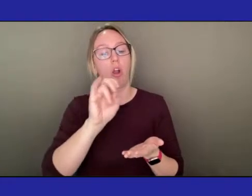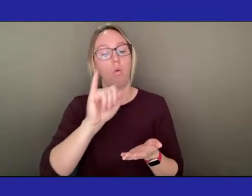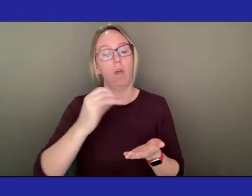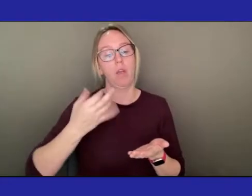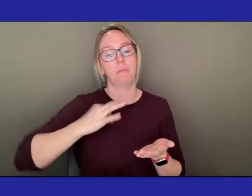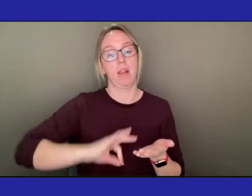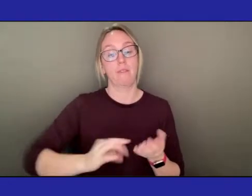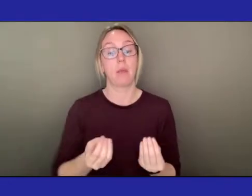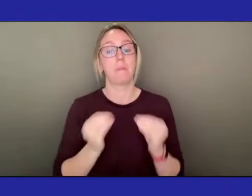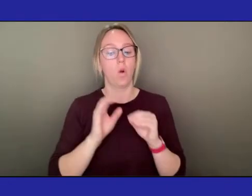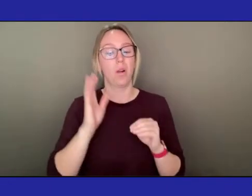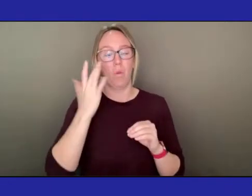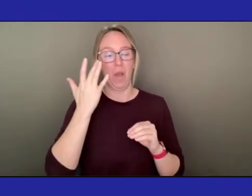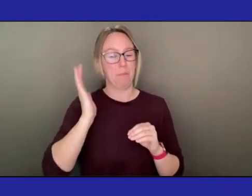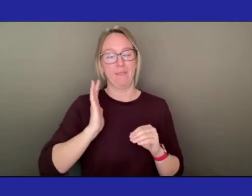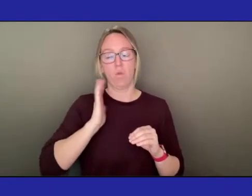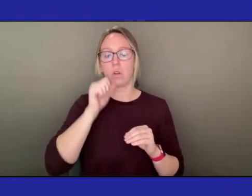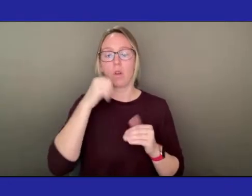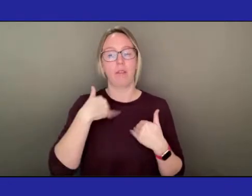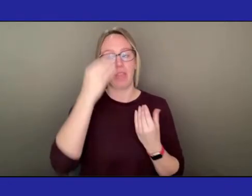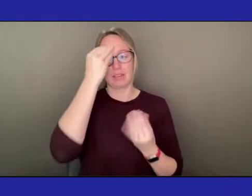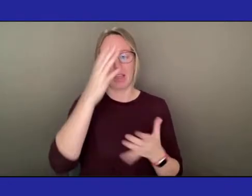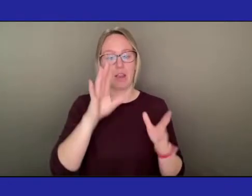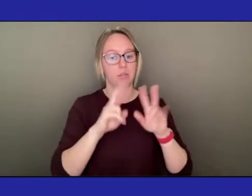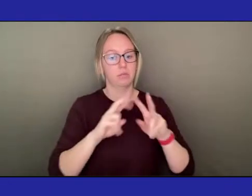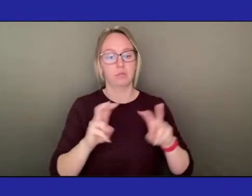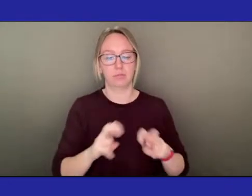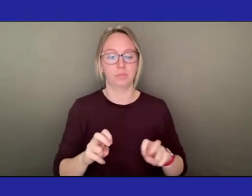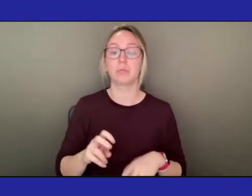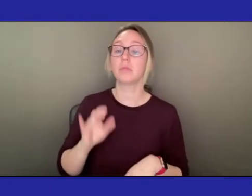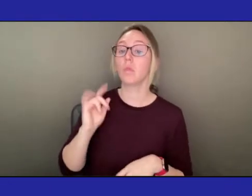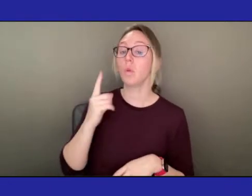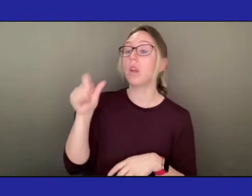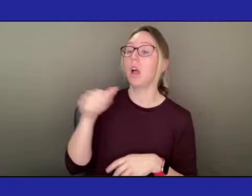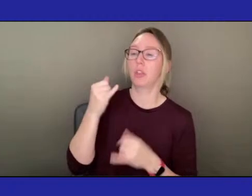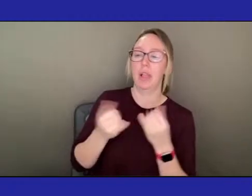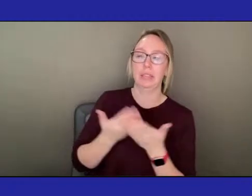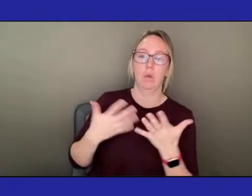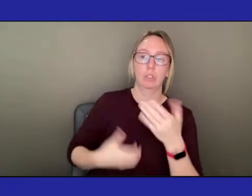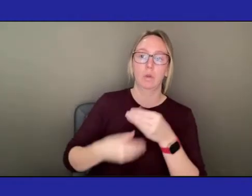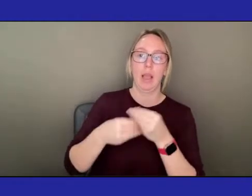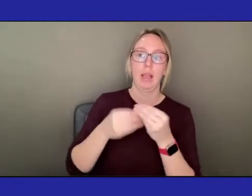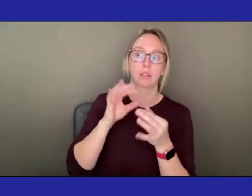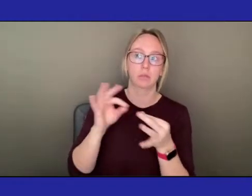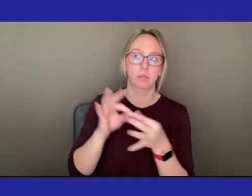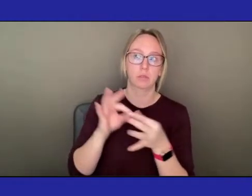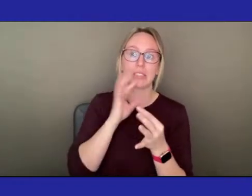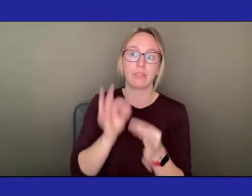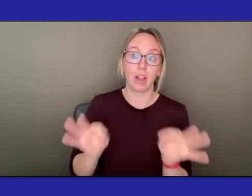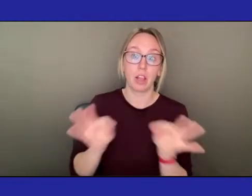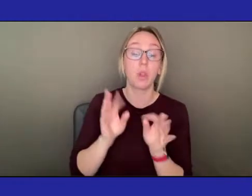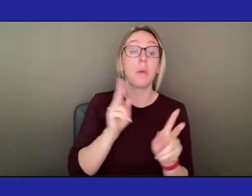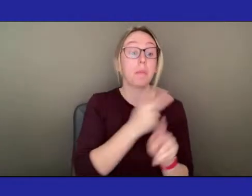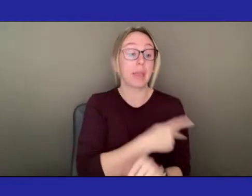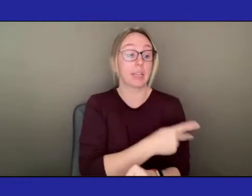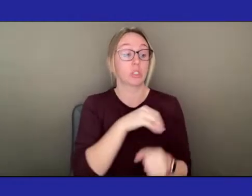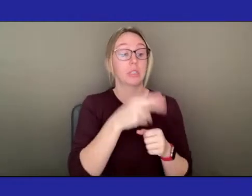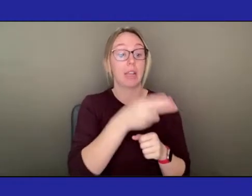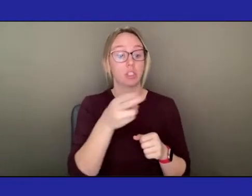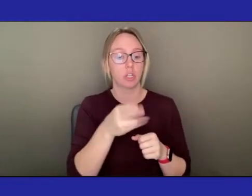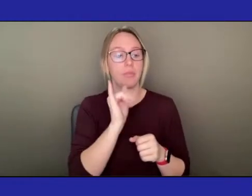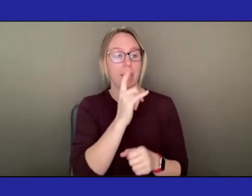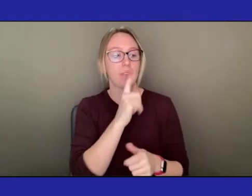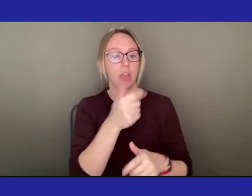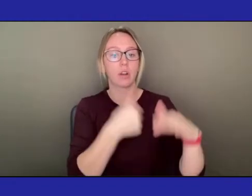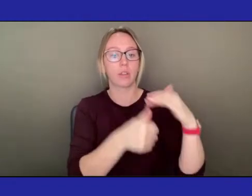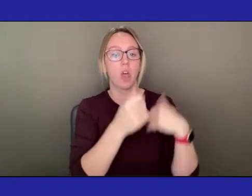add one last thing Sure, because I think it's also very valuable, which is that there are patients at H&H who are hospitalized not because they need the